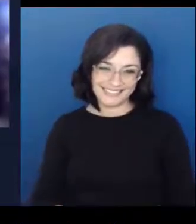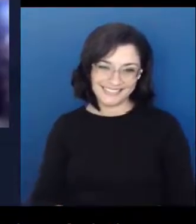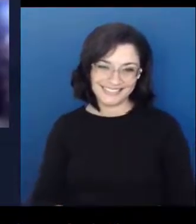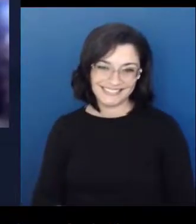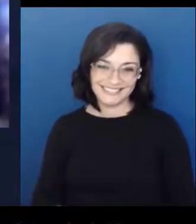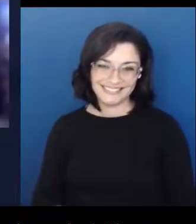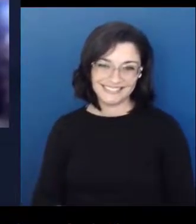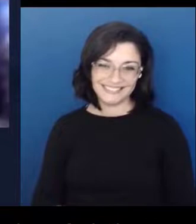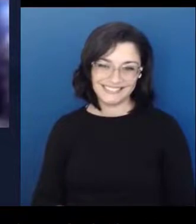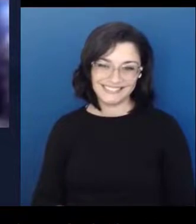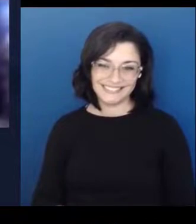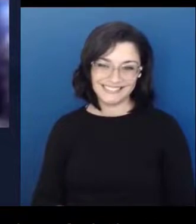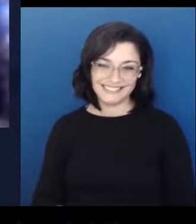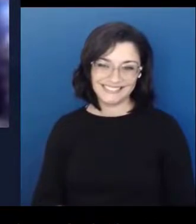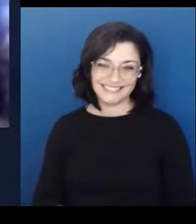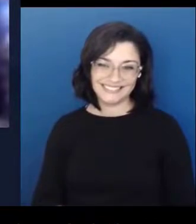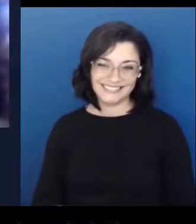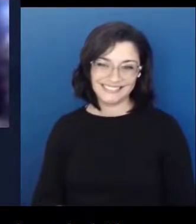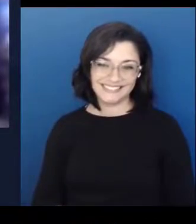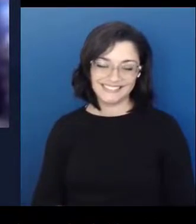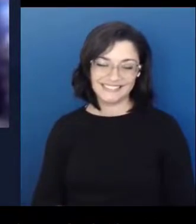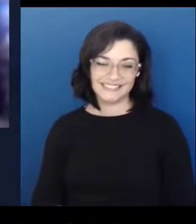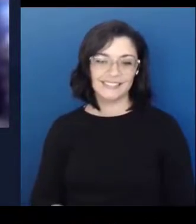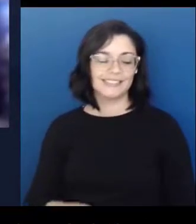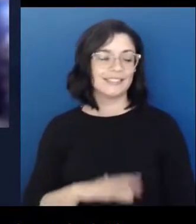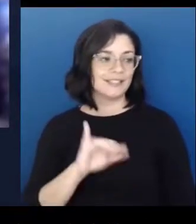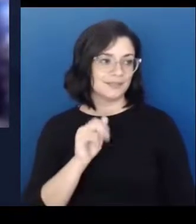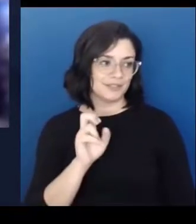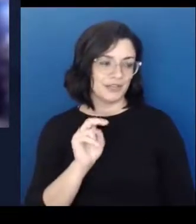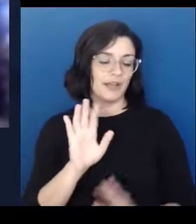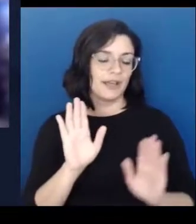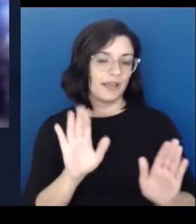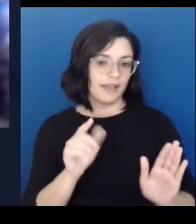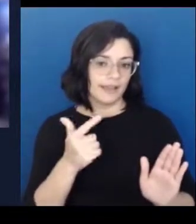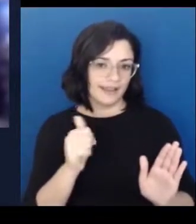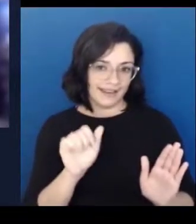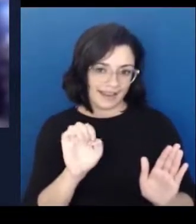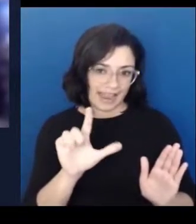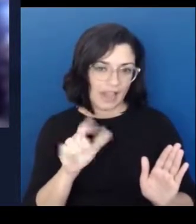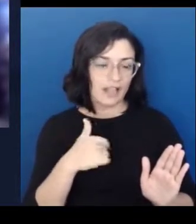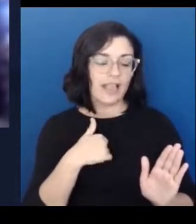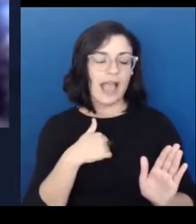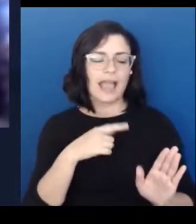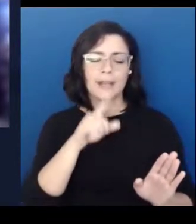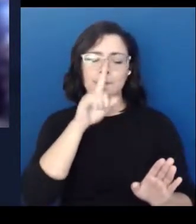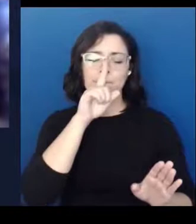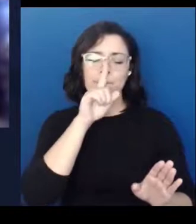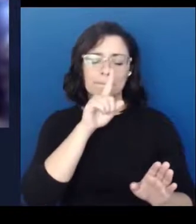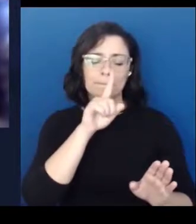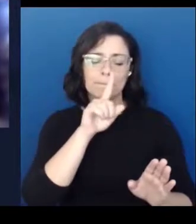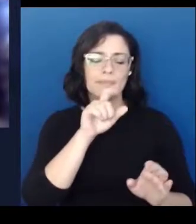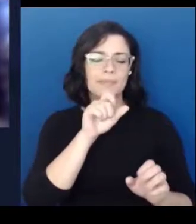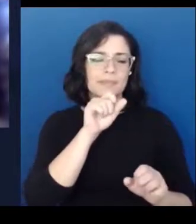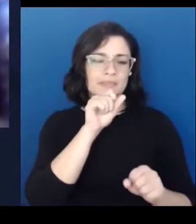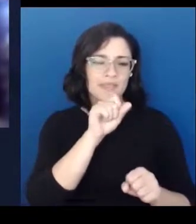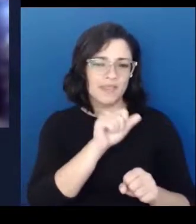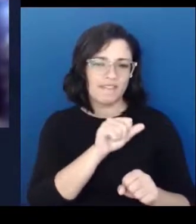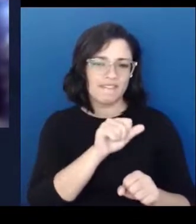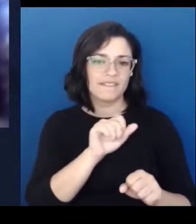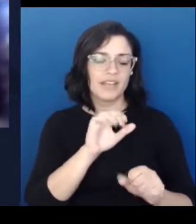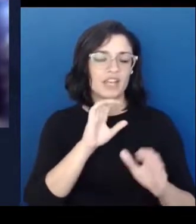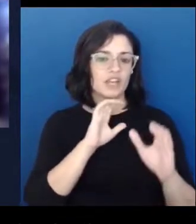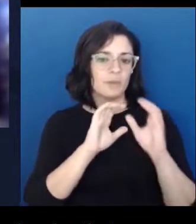Gail, I absolutely love communication is the glue that connects us as